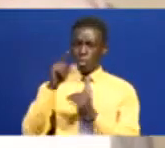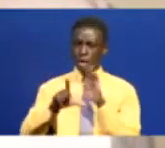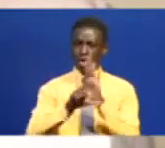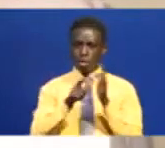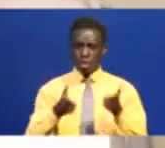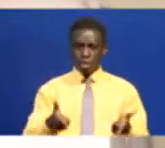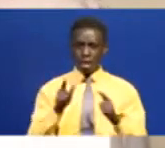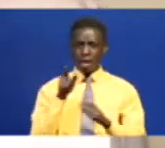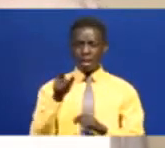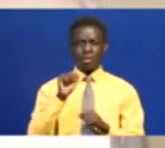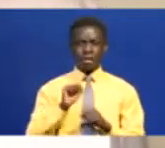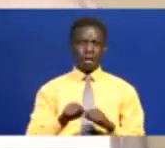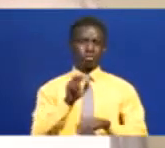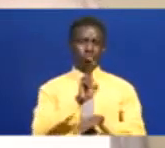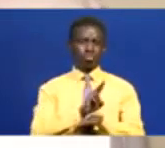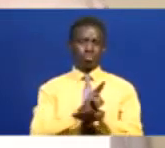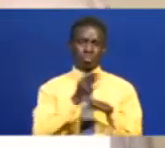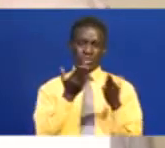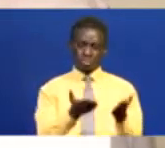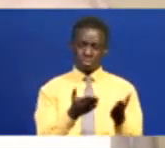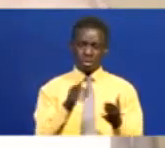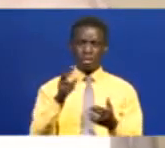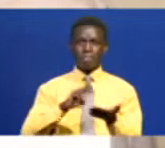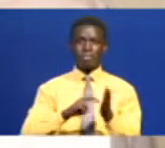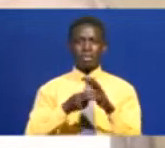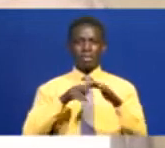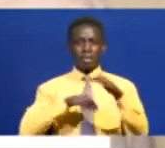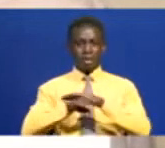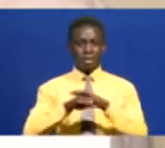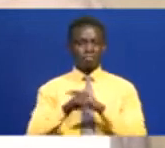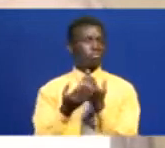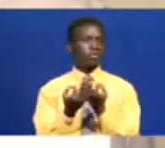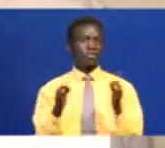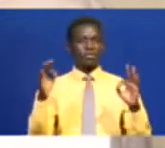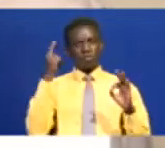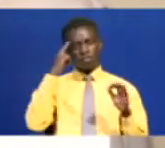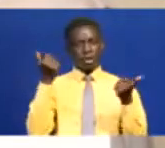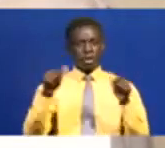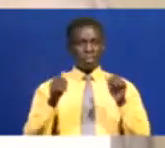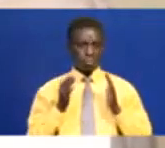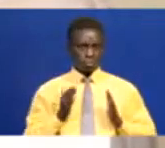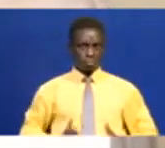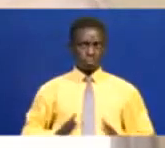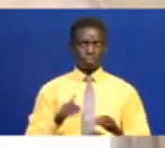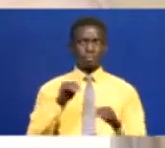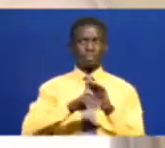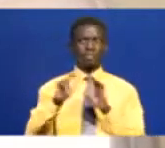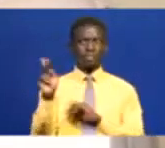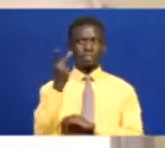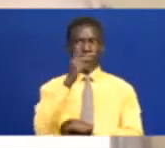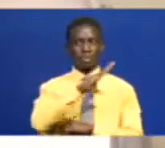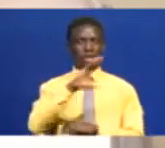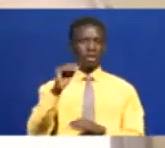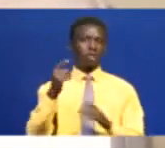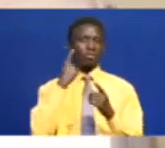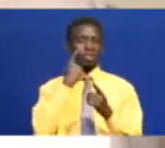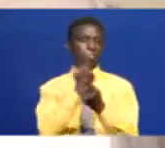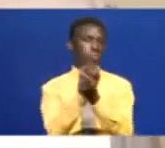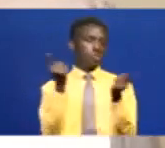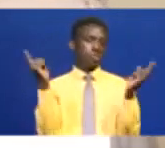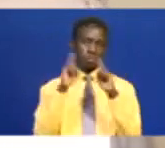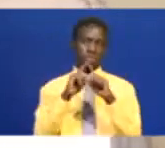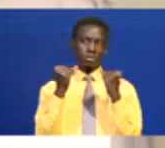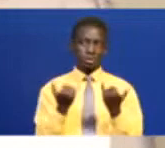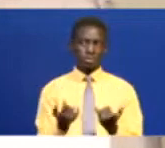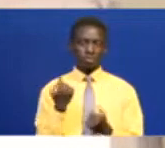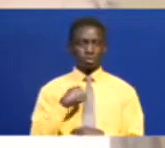be entrenched and that access is guaranteed for anyone and everyone in Kenya and, of course, across board. Now that we're